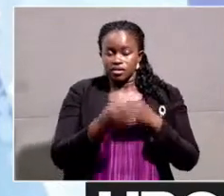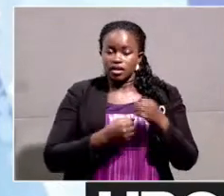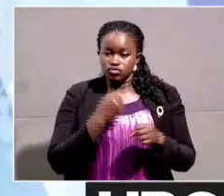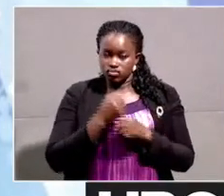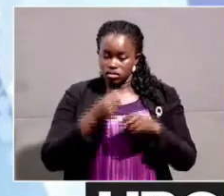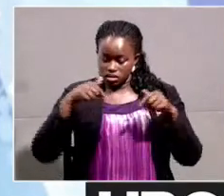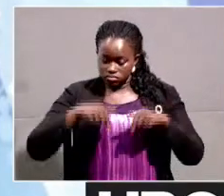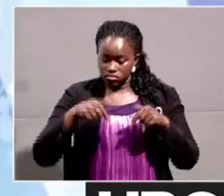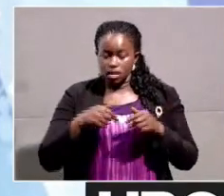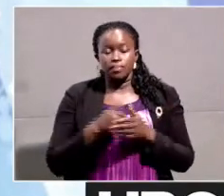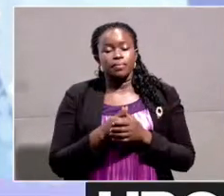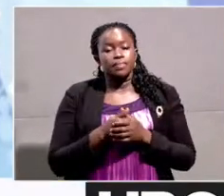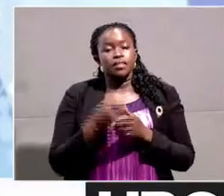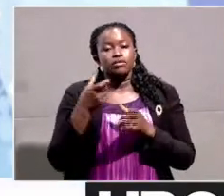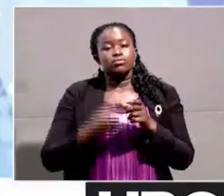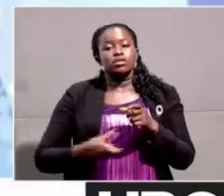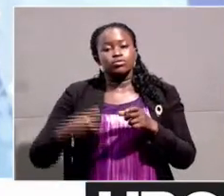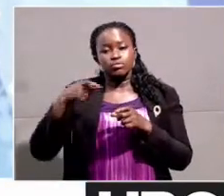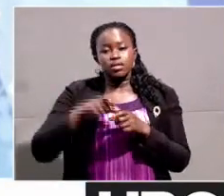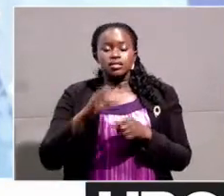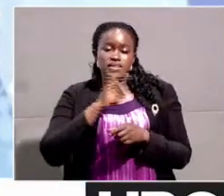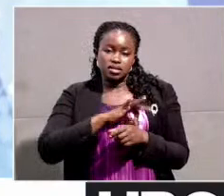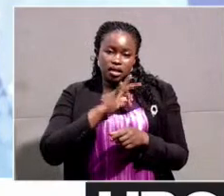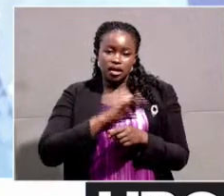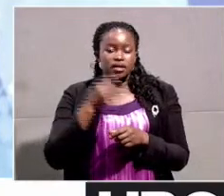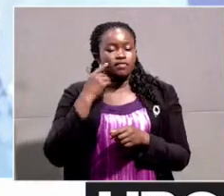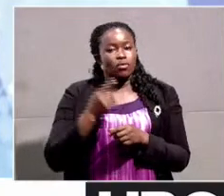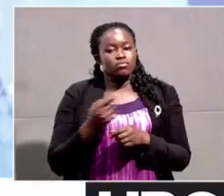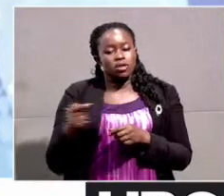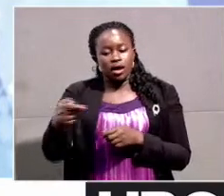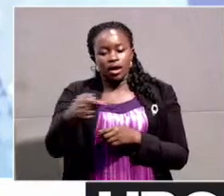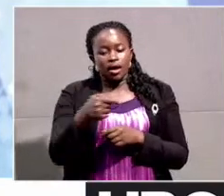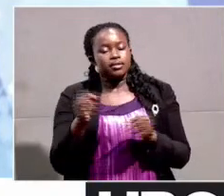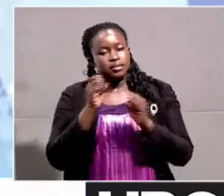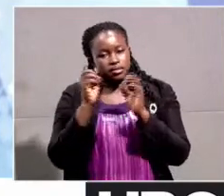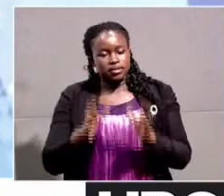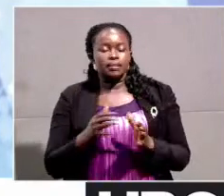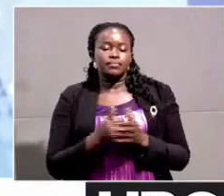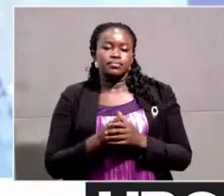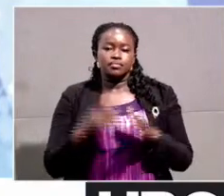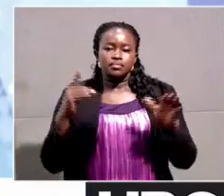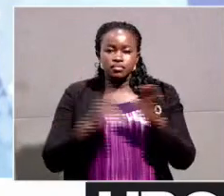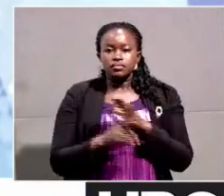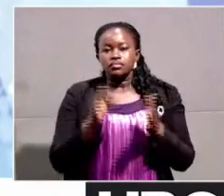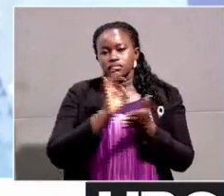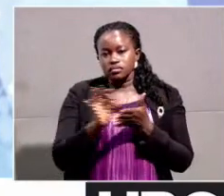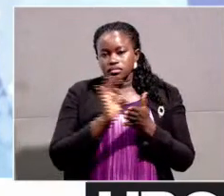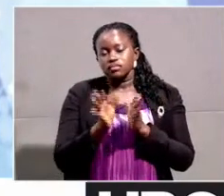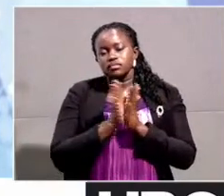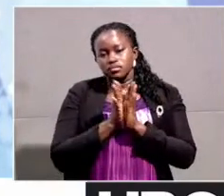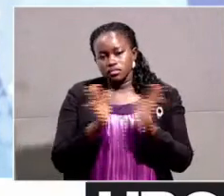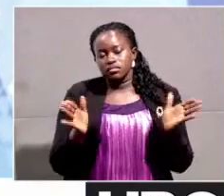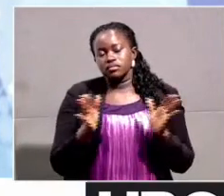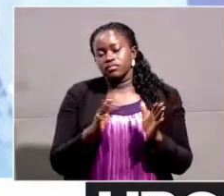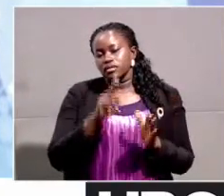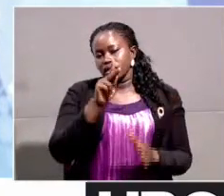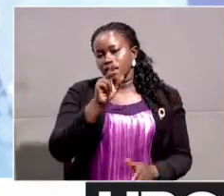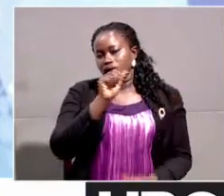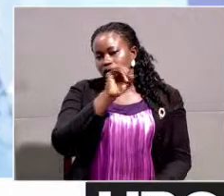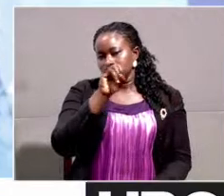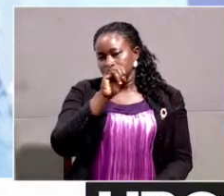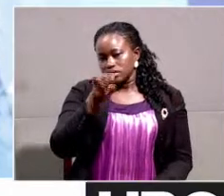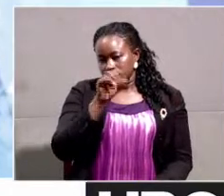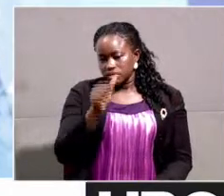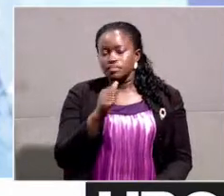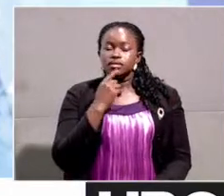this financial year, to increase salaries of arts teachers instead. The Deputy Secretary General of the party, Harold Kaija, says that government